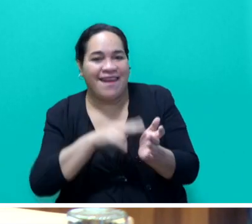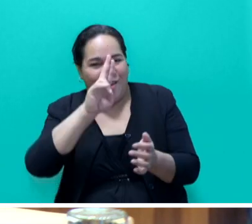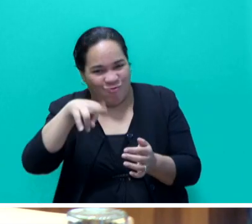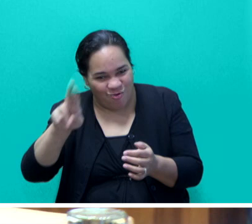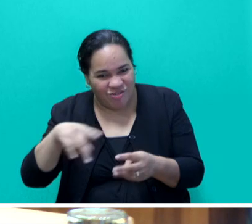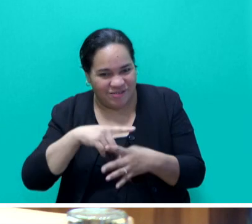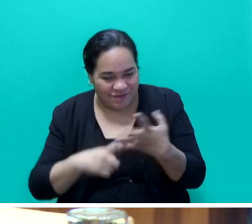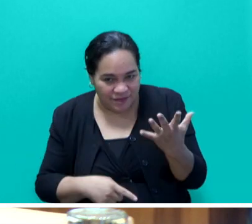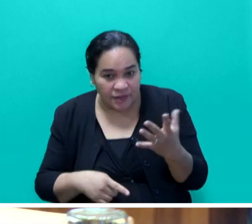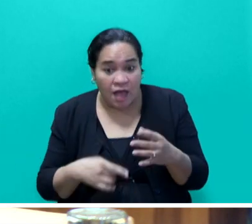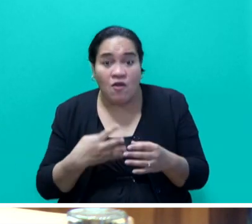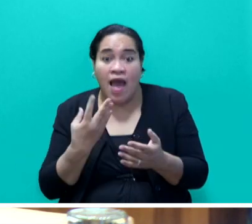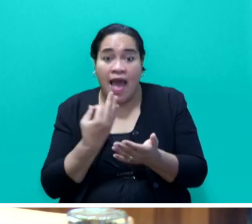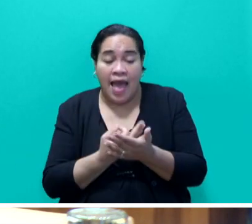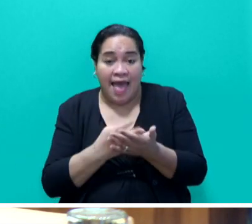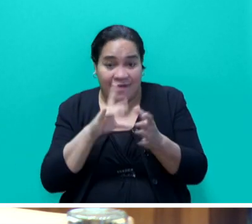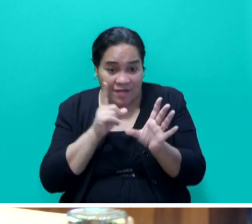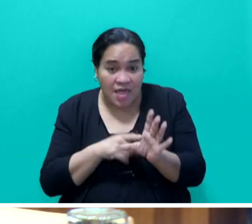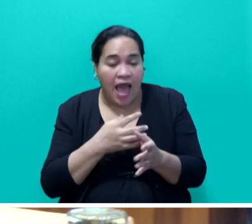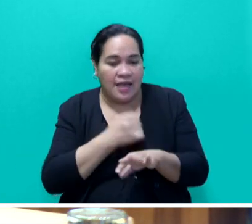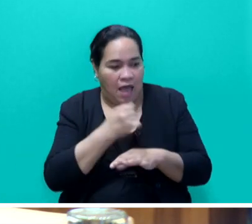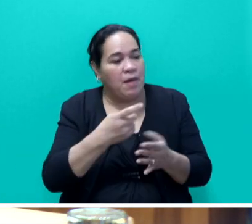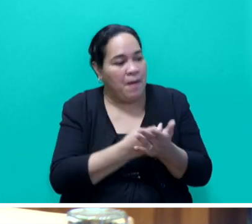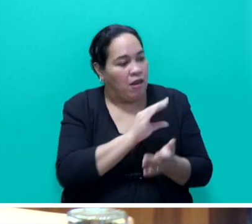operate through annual grants provided by the government.